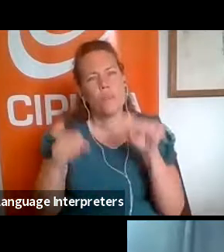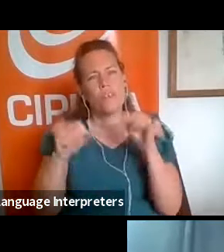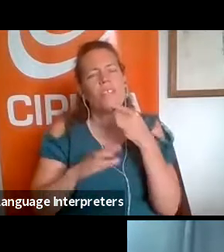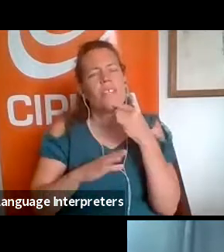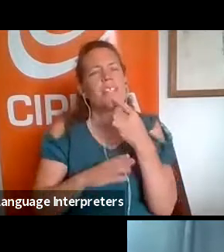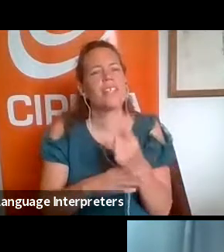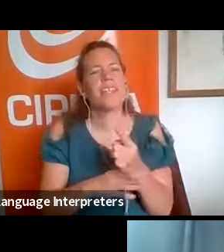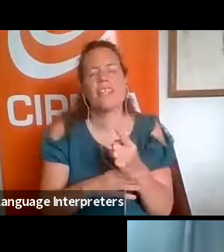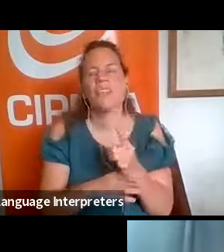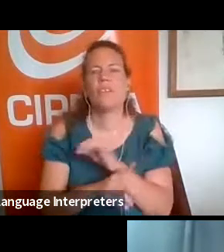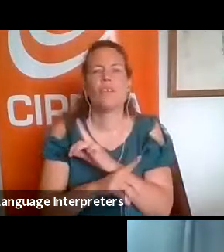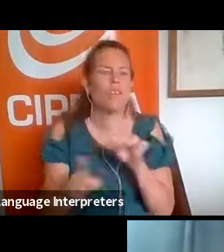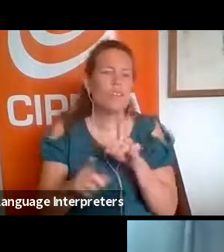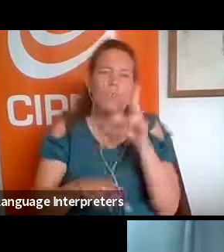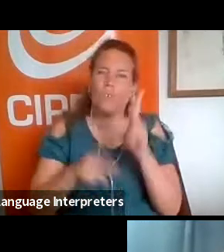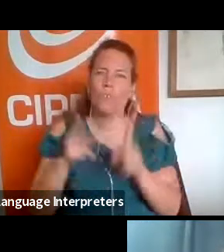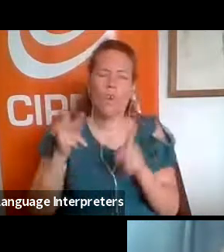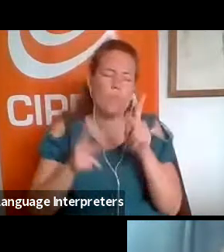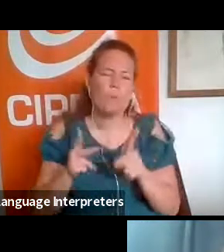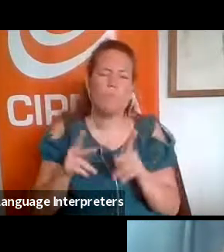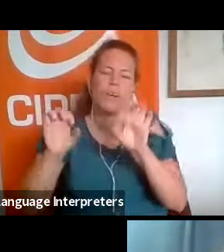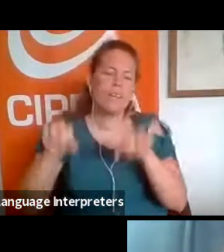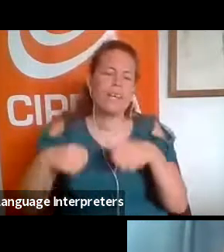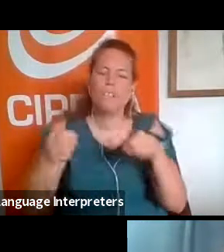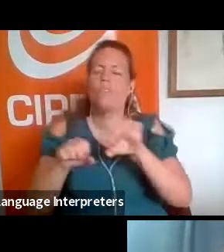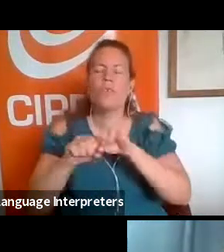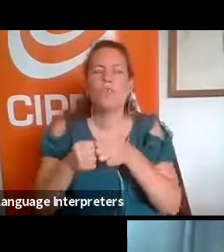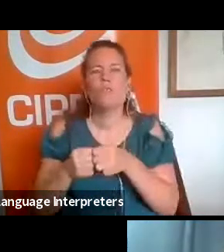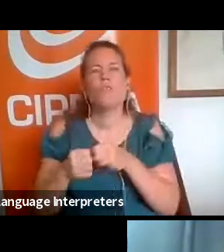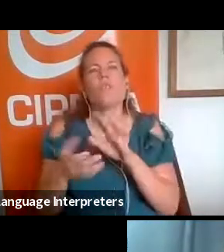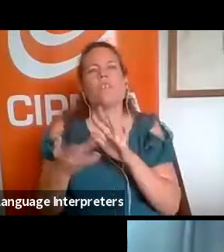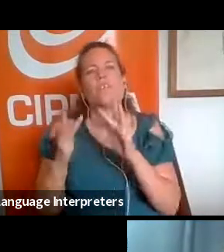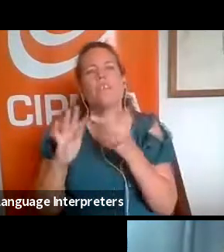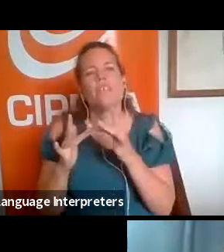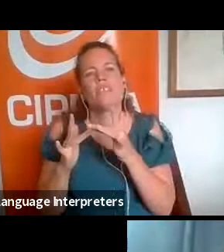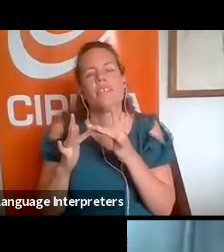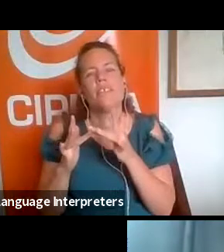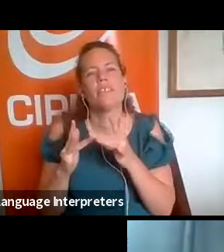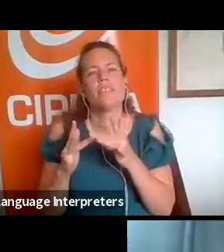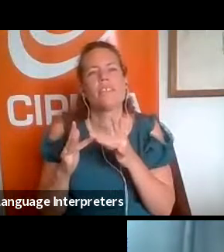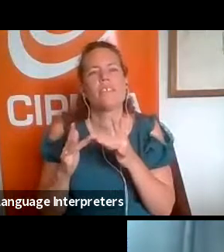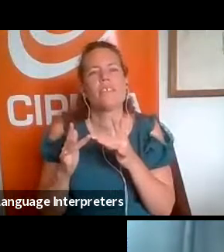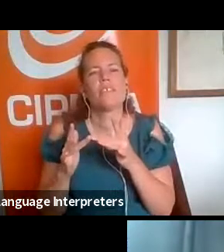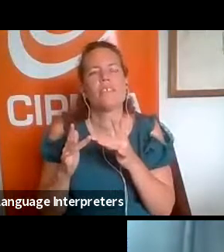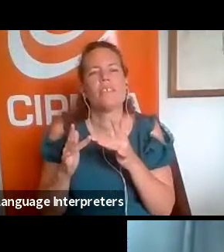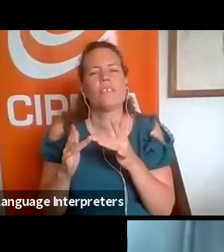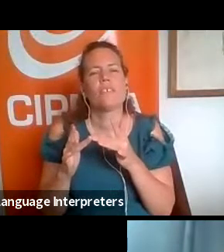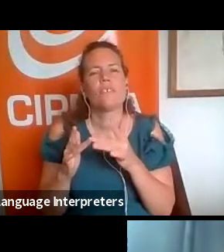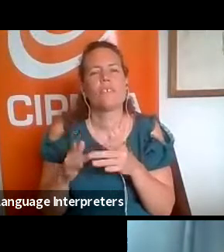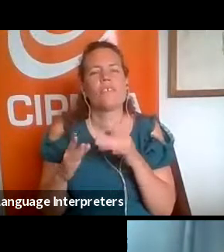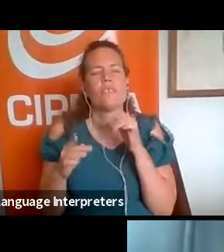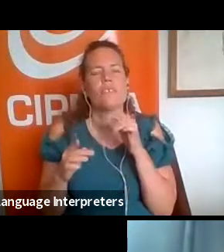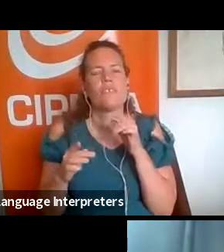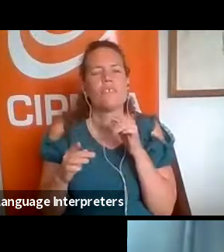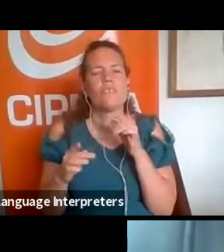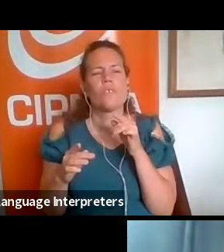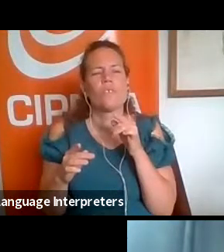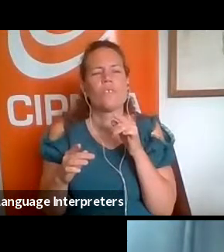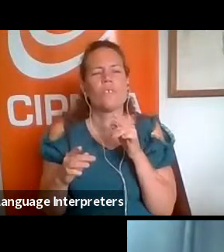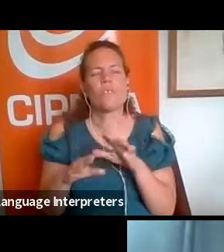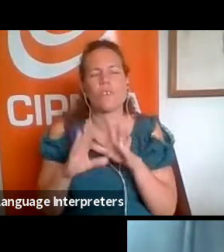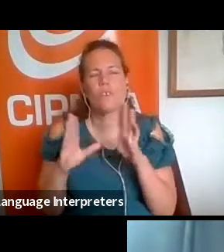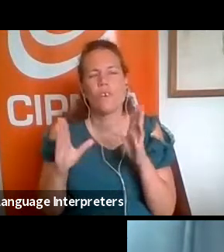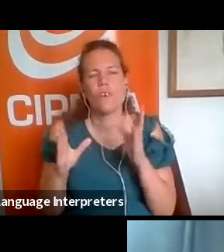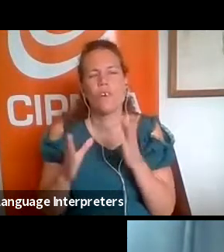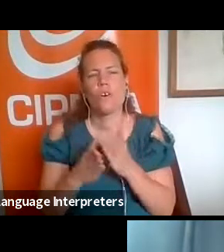people abusing the internet, and therefore he did order the security forces